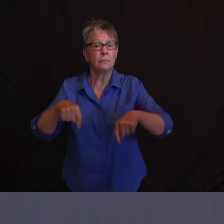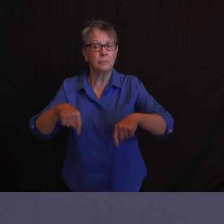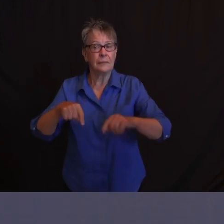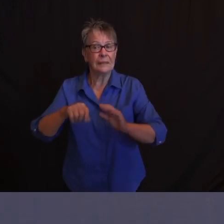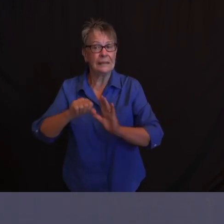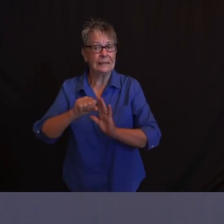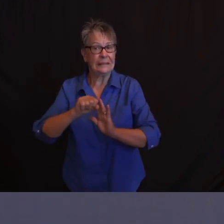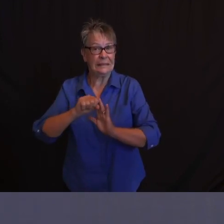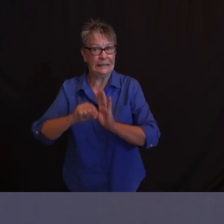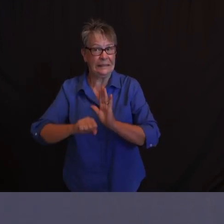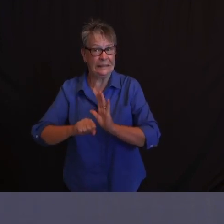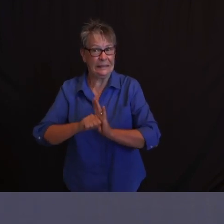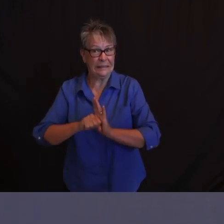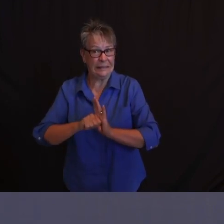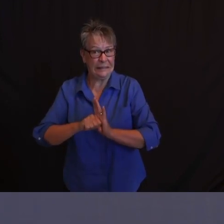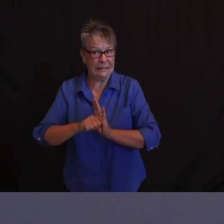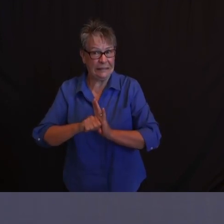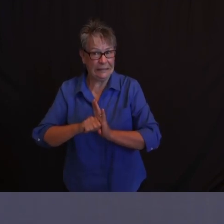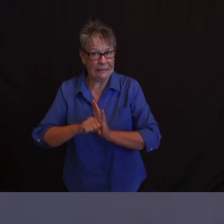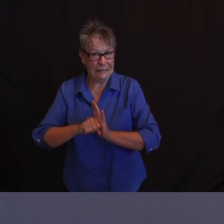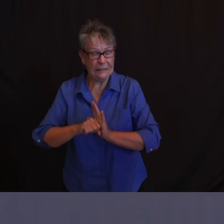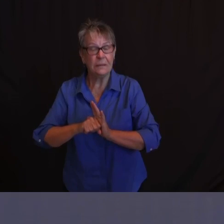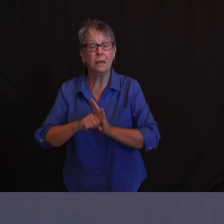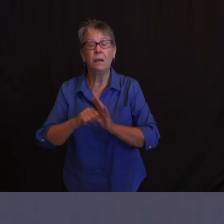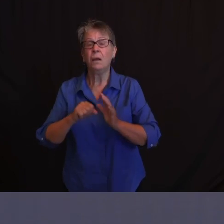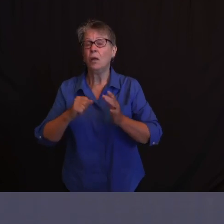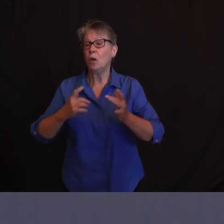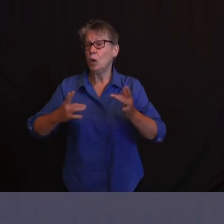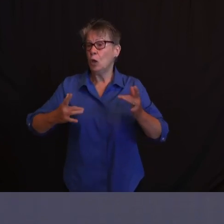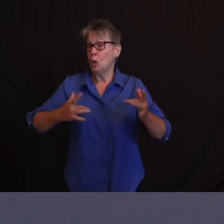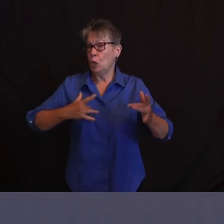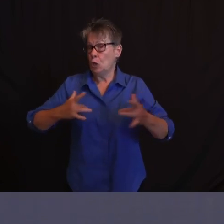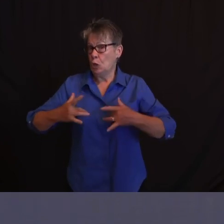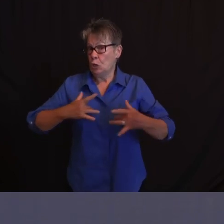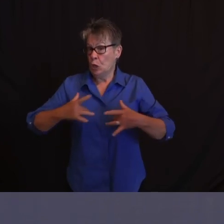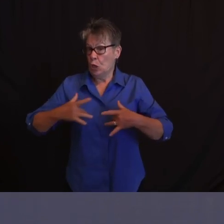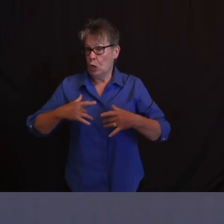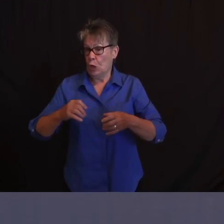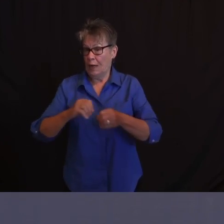neighborhood. So we had some of that in the shore communities in Delaware.